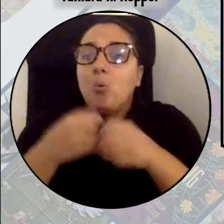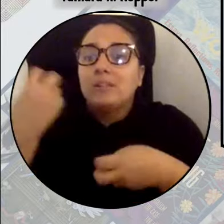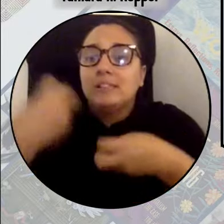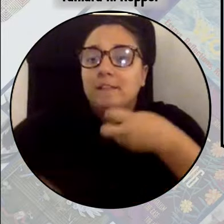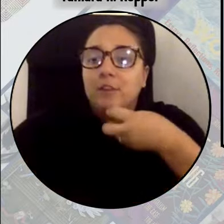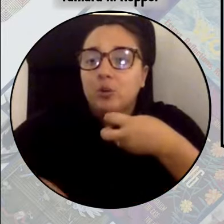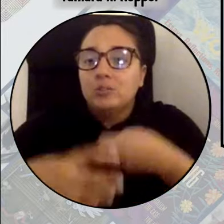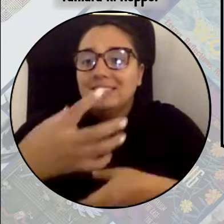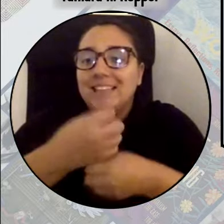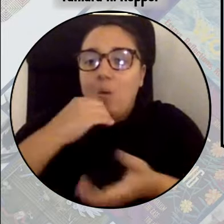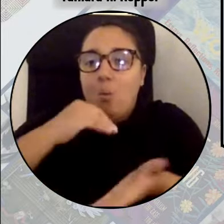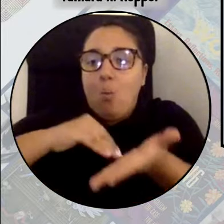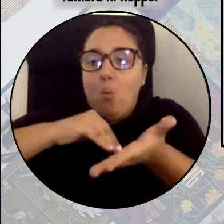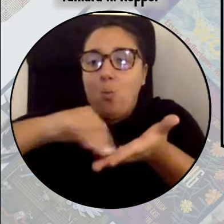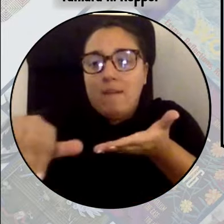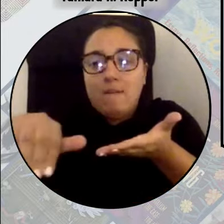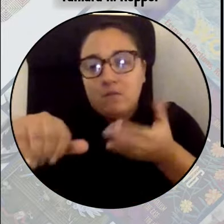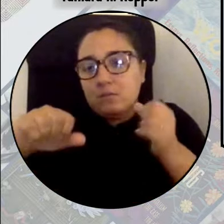obtain waivers.